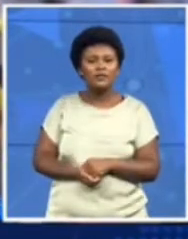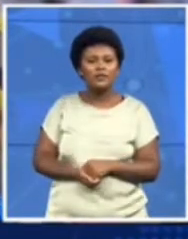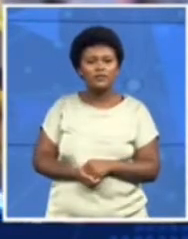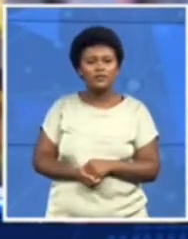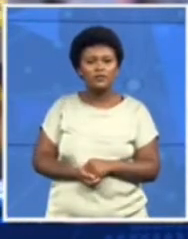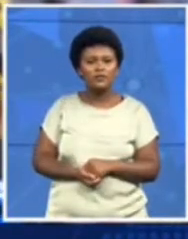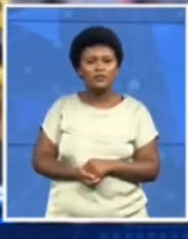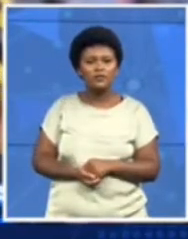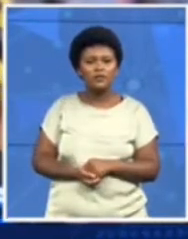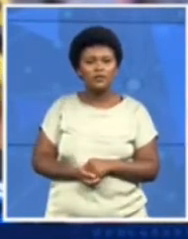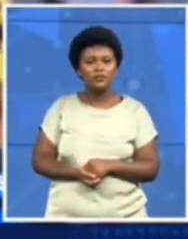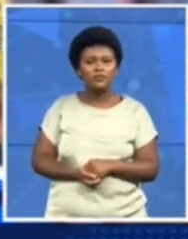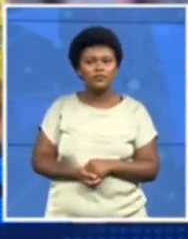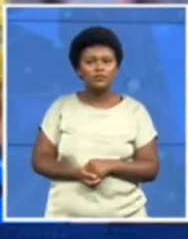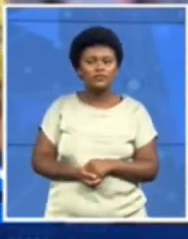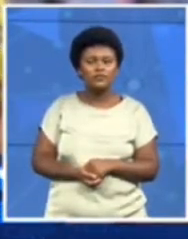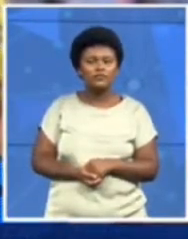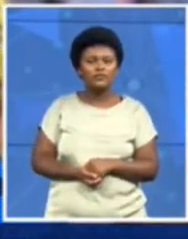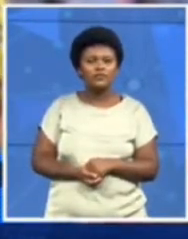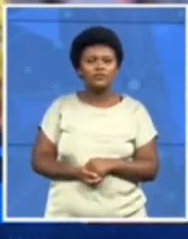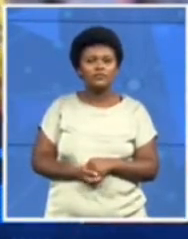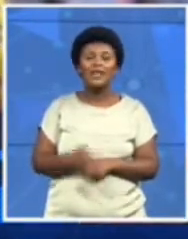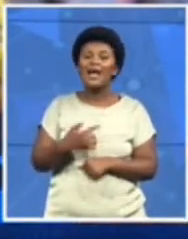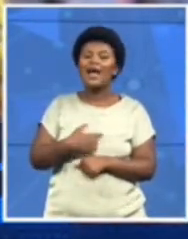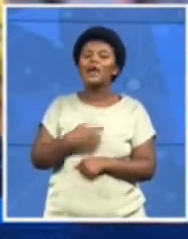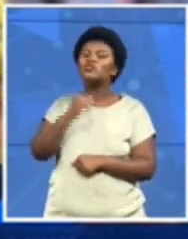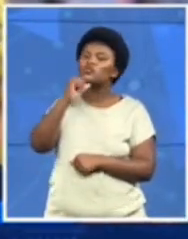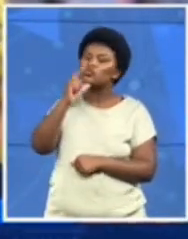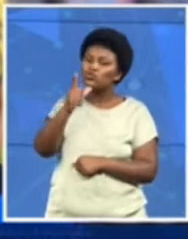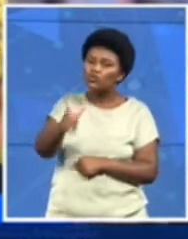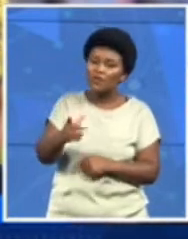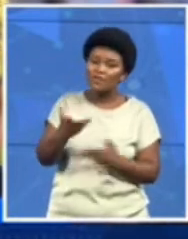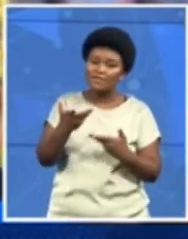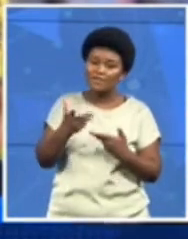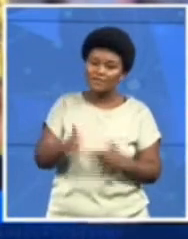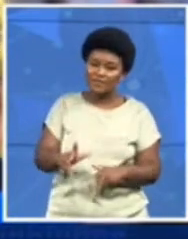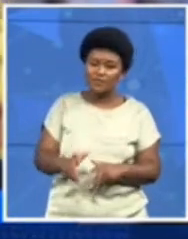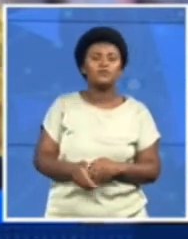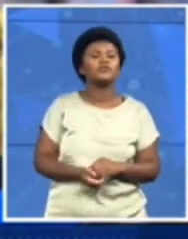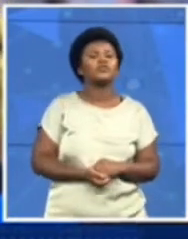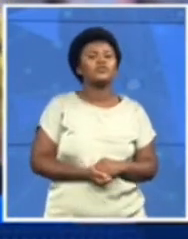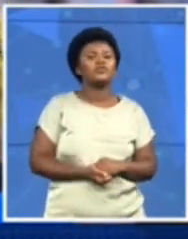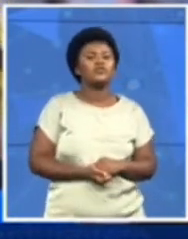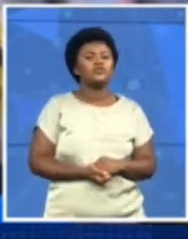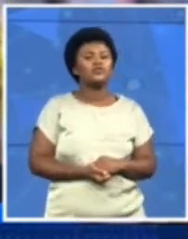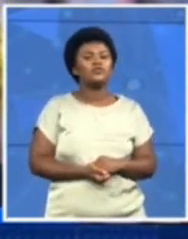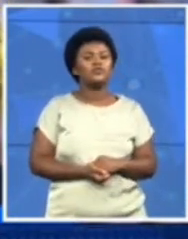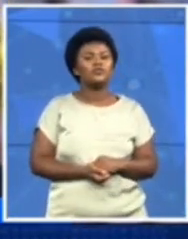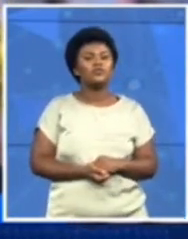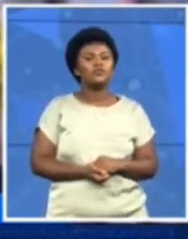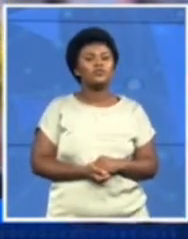I told you, if you listened, or maybe you overlooked this part.